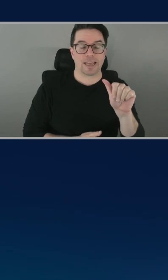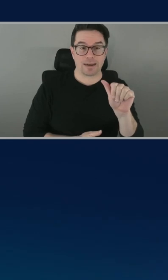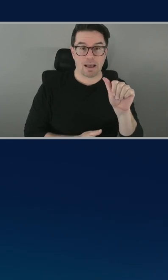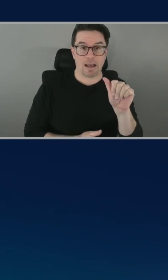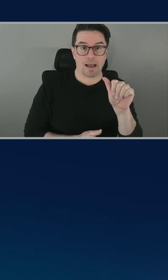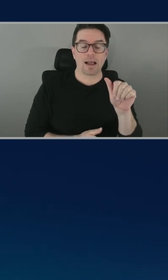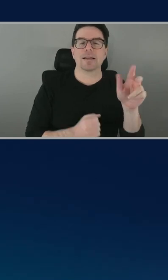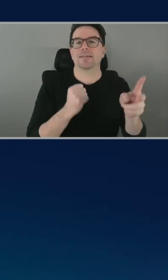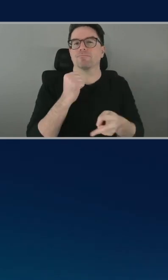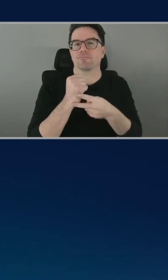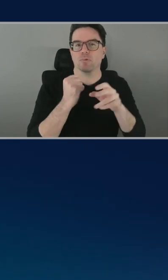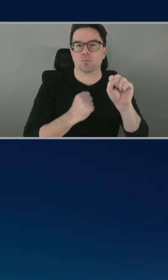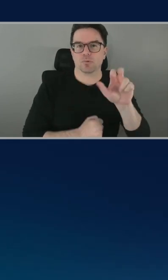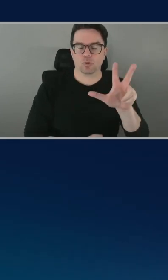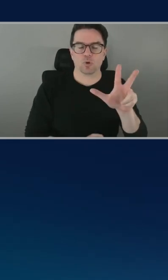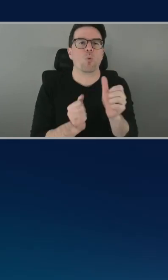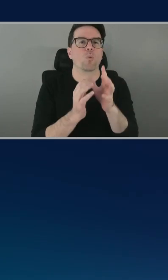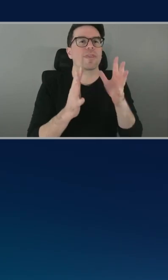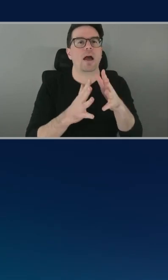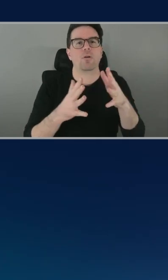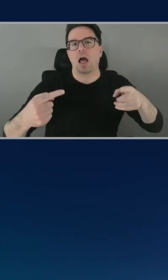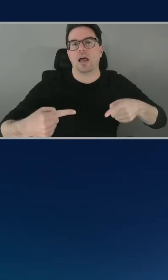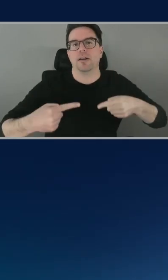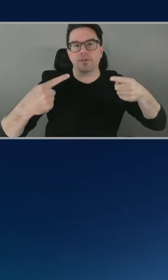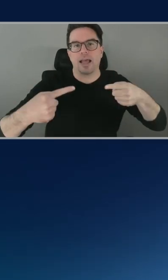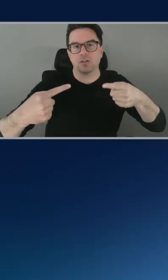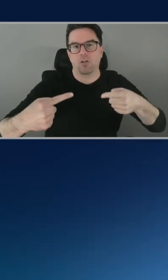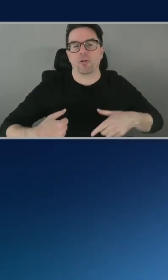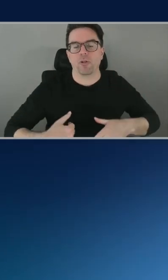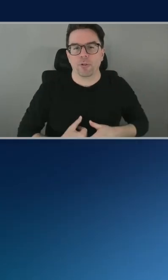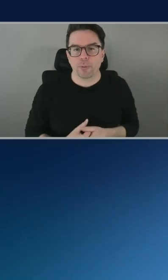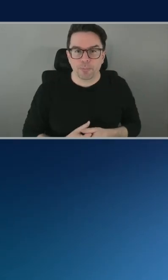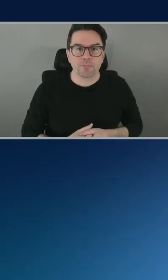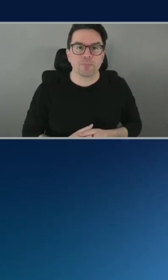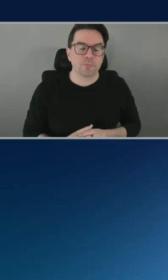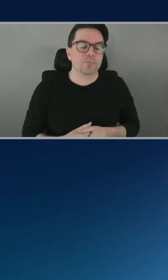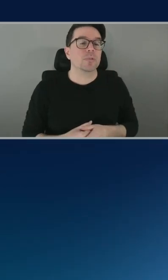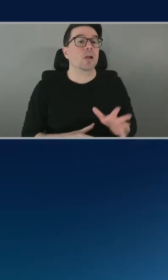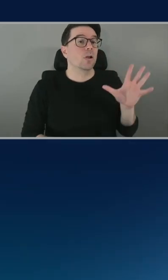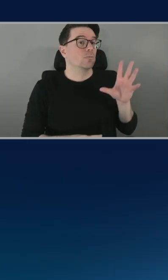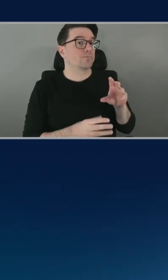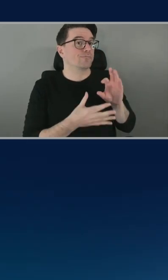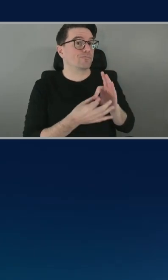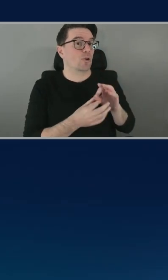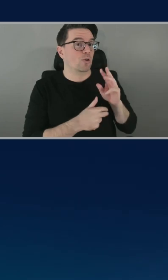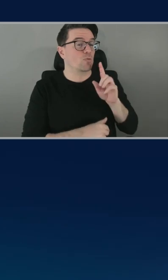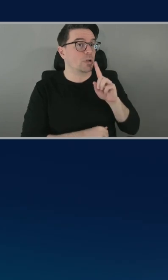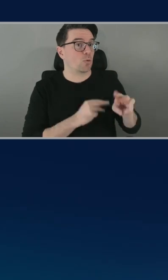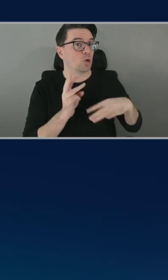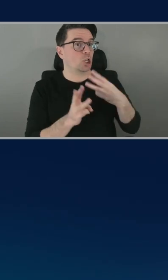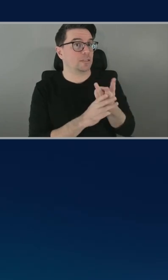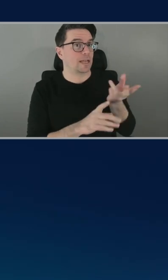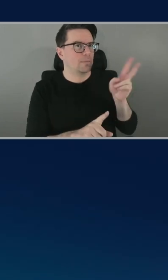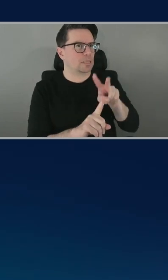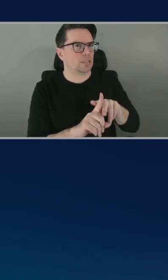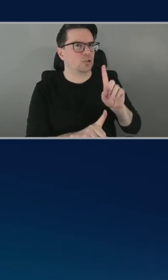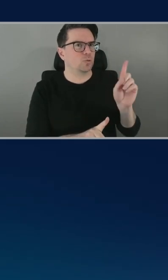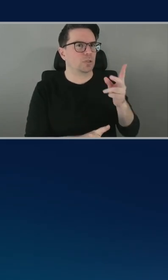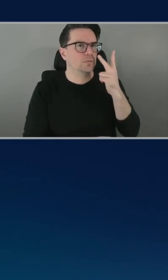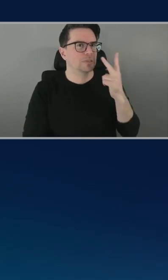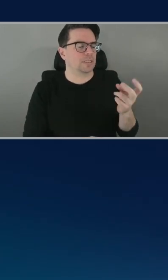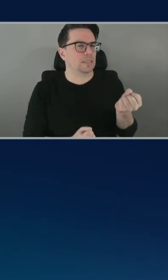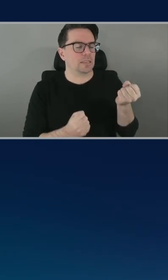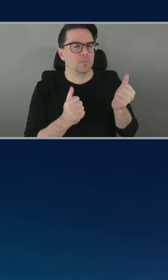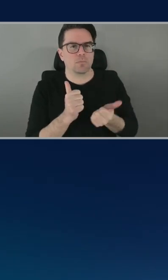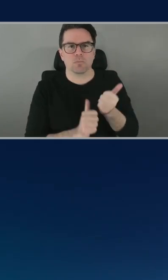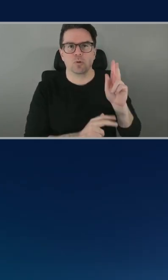of hassle. Yeah. In terms of some of like the real world industry applications, where are you seeing types of customers use this and what are they